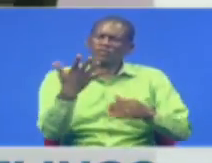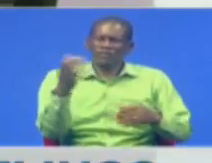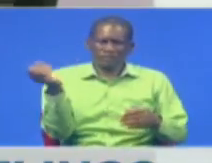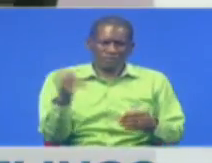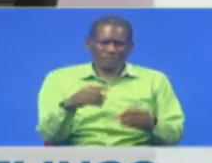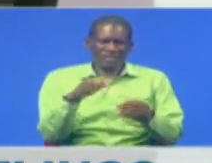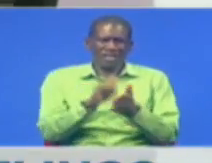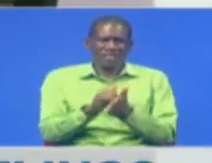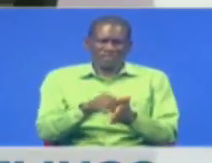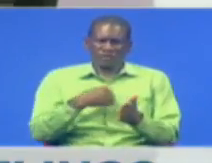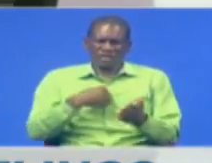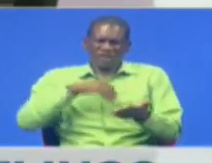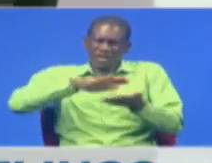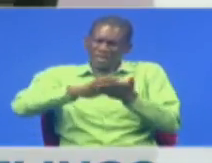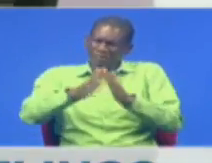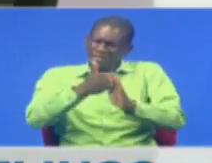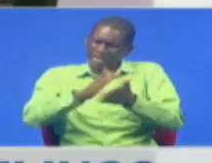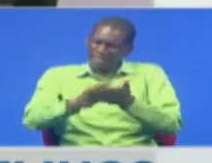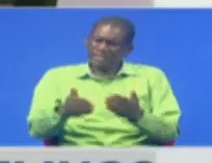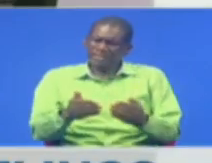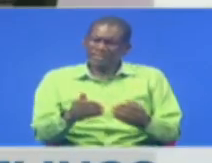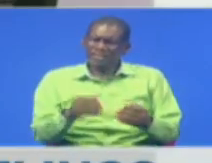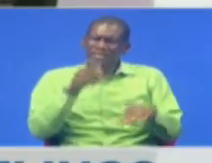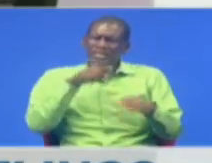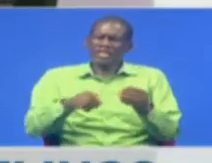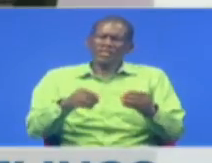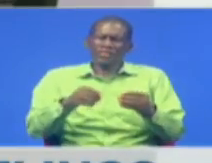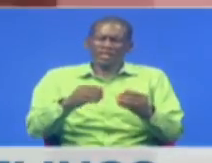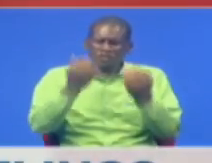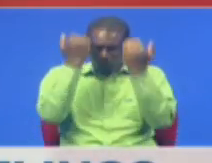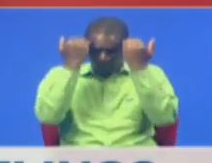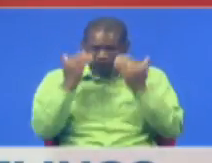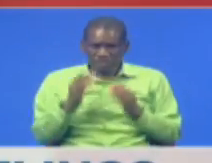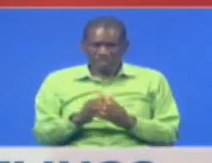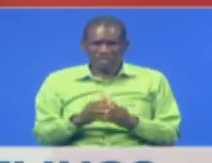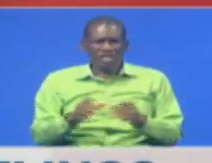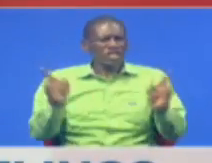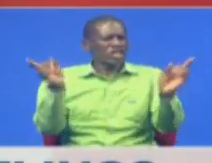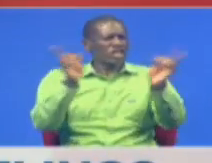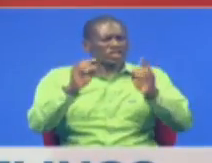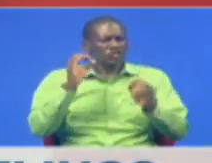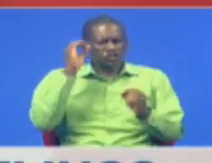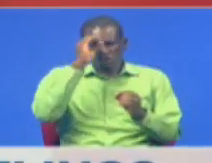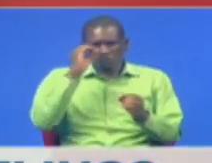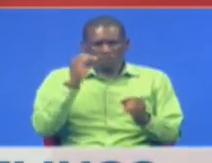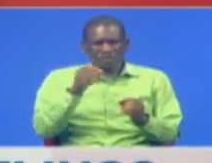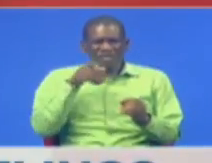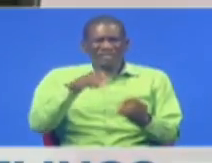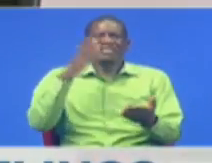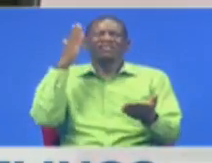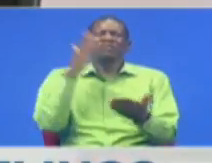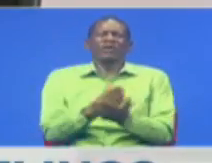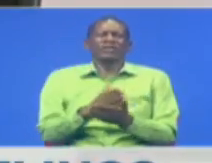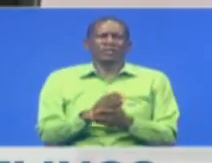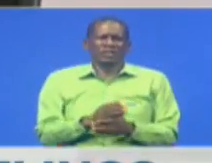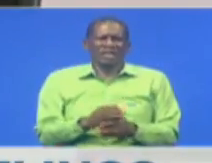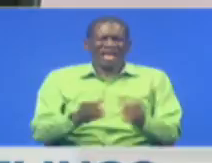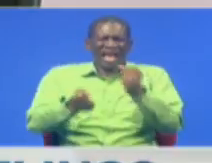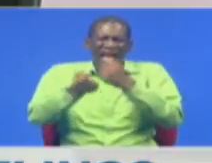there's been a vacuum in the judiciary? It is not an opinion, it is a fact,